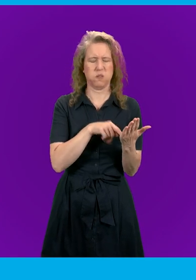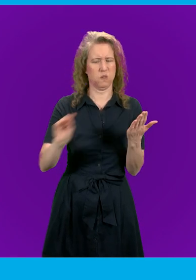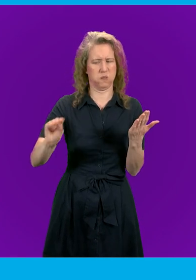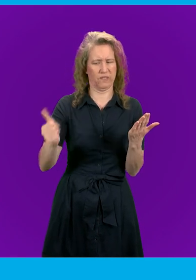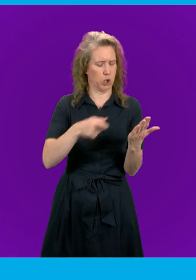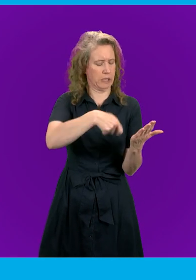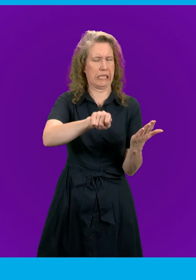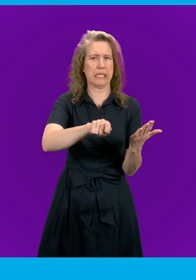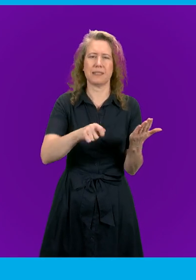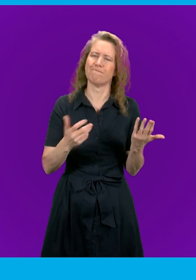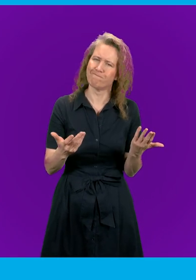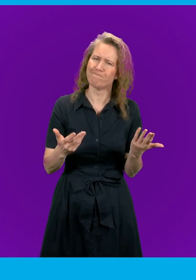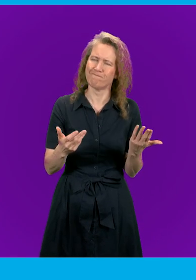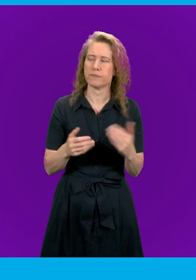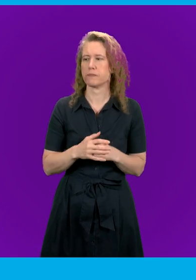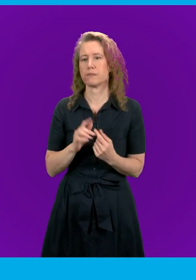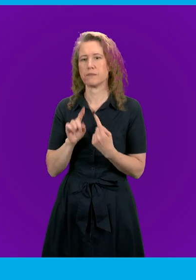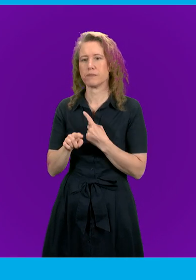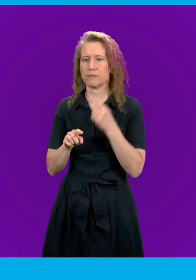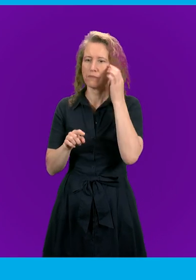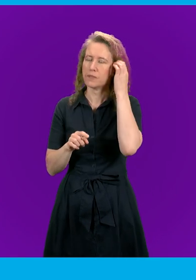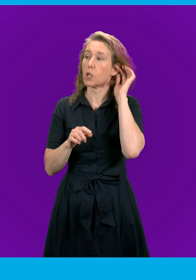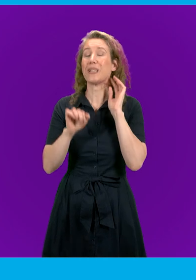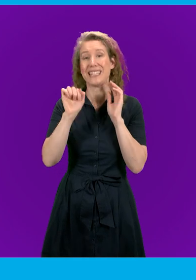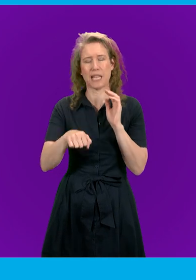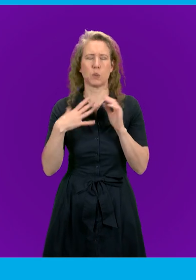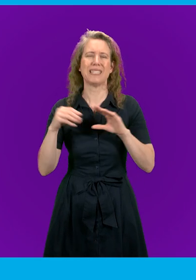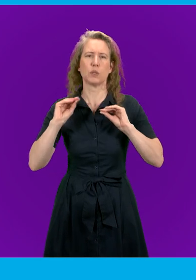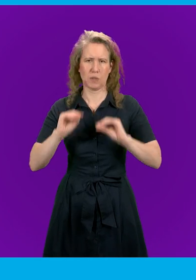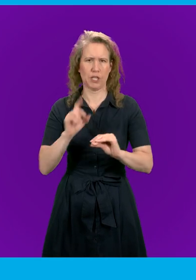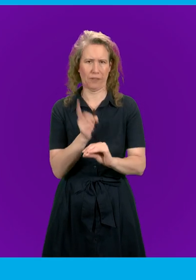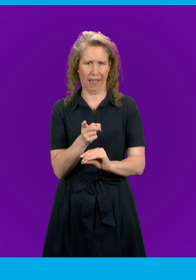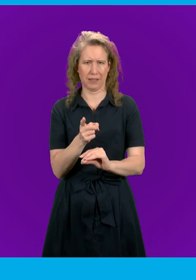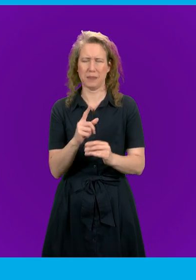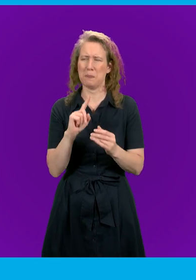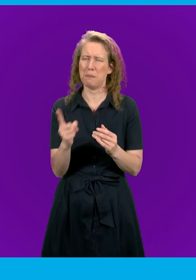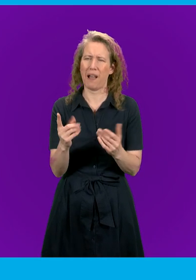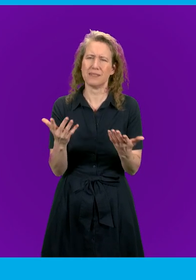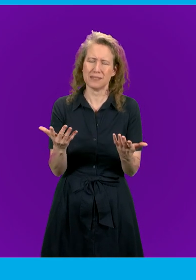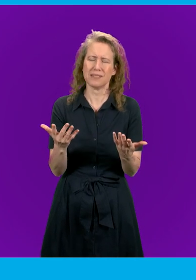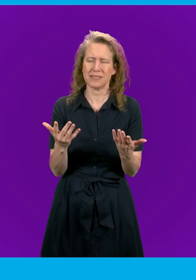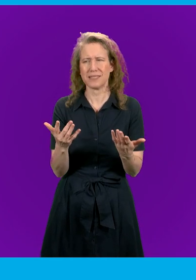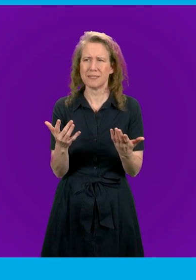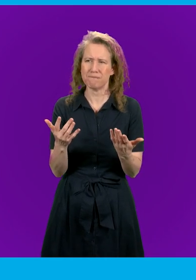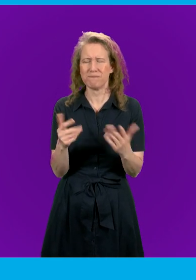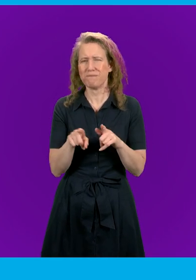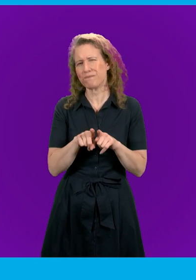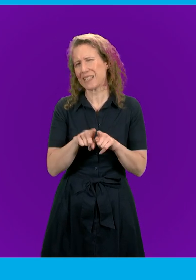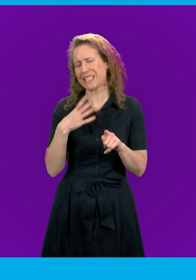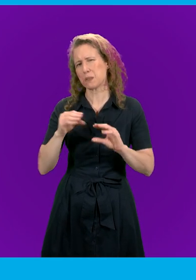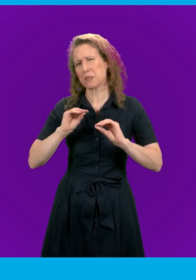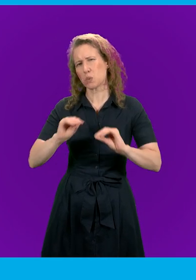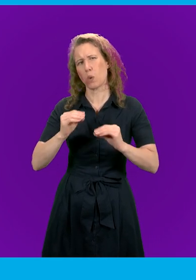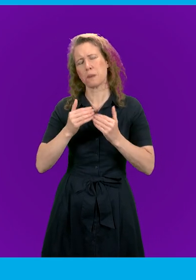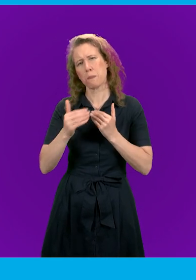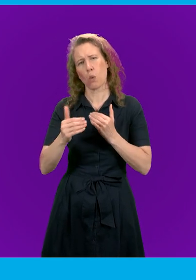I think it is a definite yes, it needs to be taught in school. But I also think it needs to be taught in more